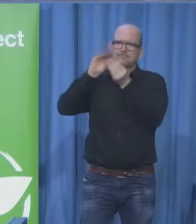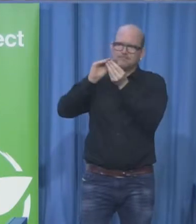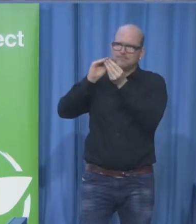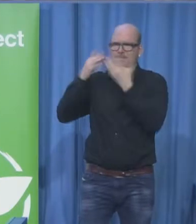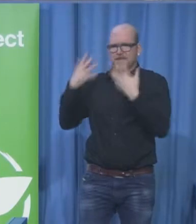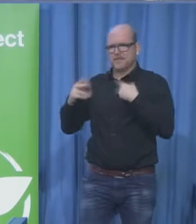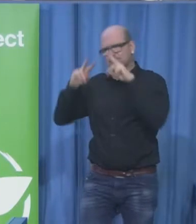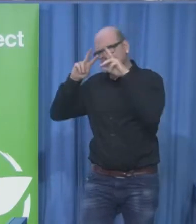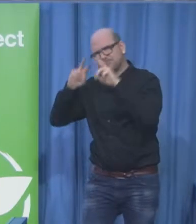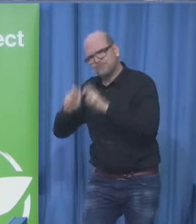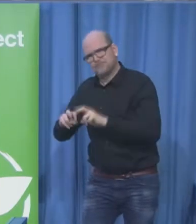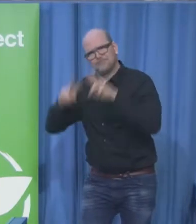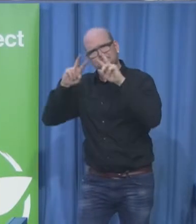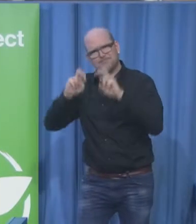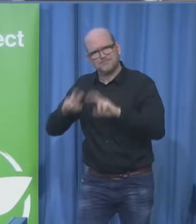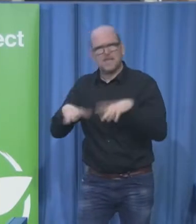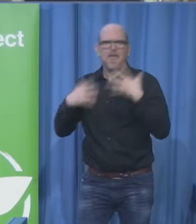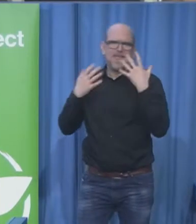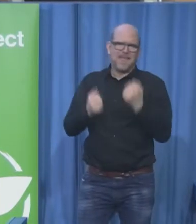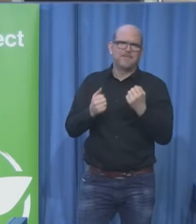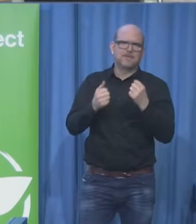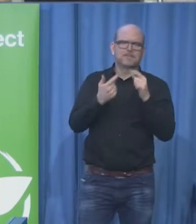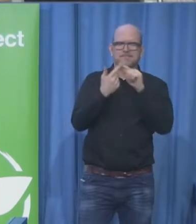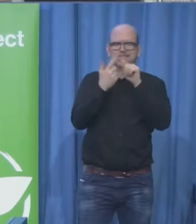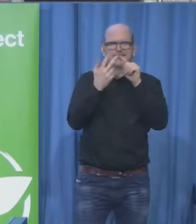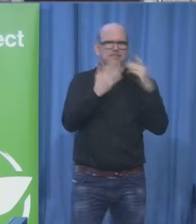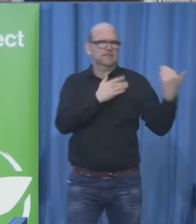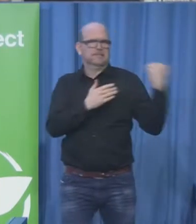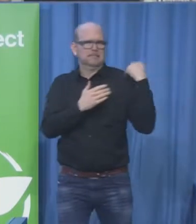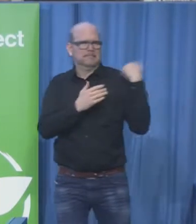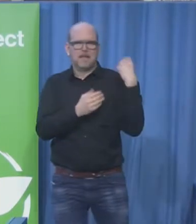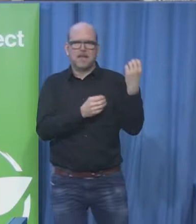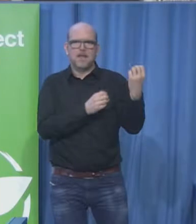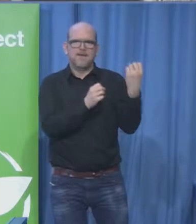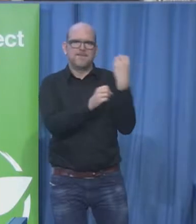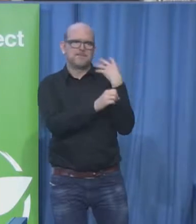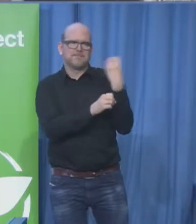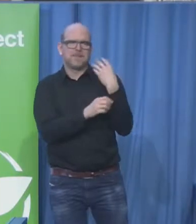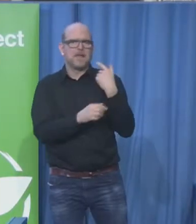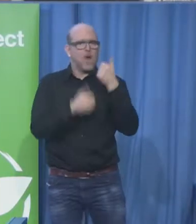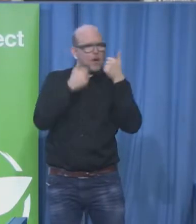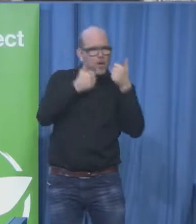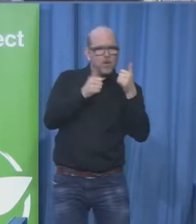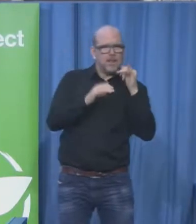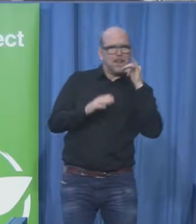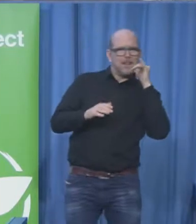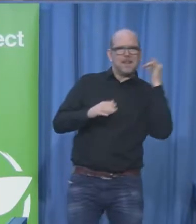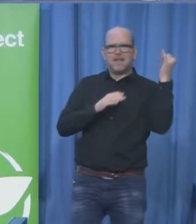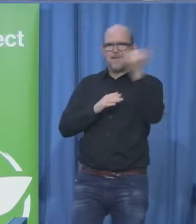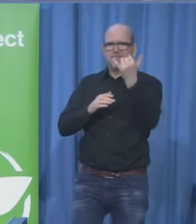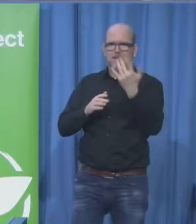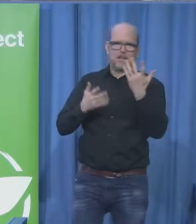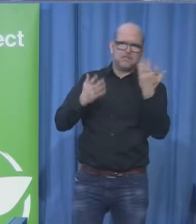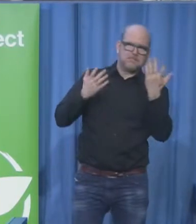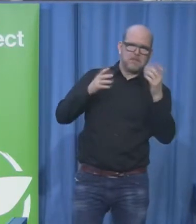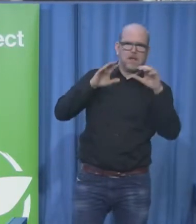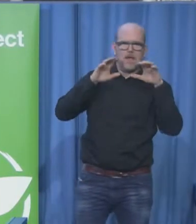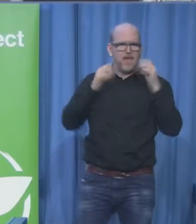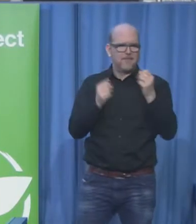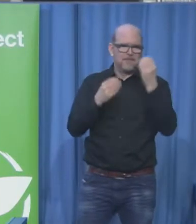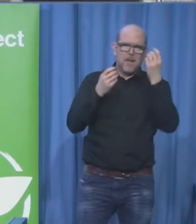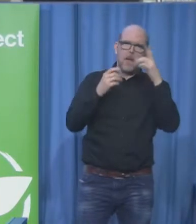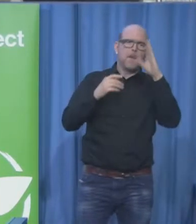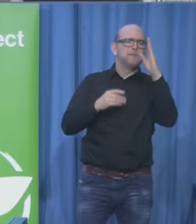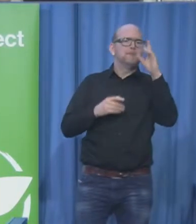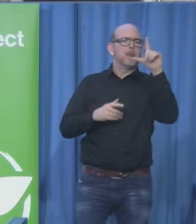travel blogs, and he's also like giving more detail on the experience he had now in January that he visited us. So